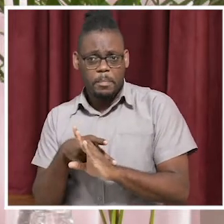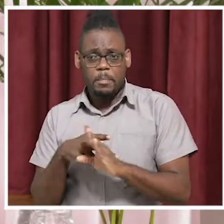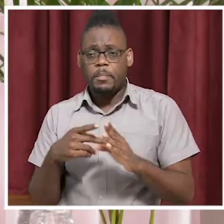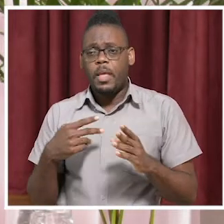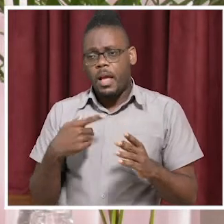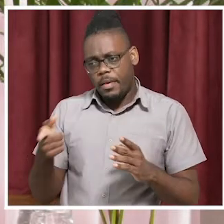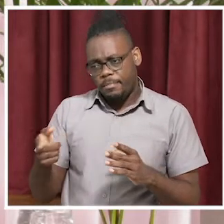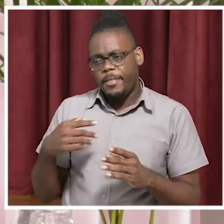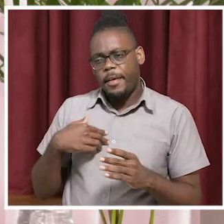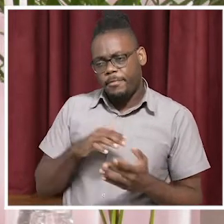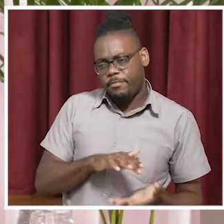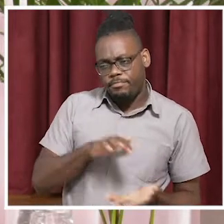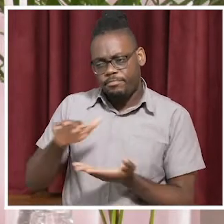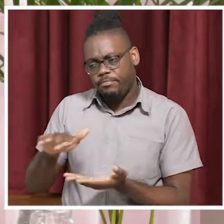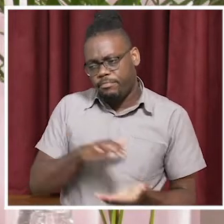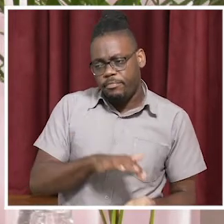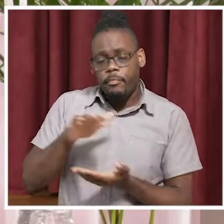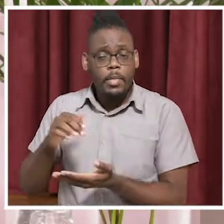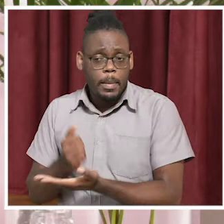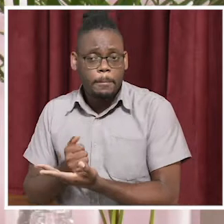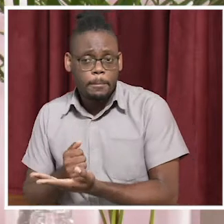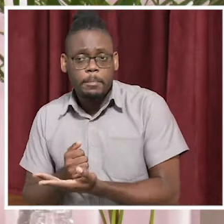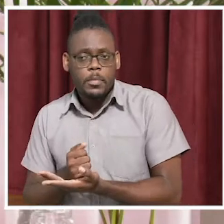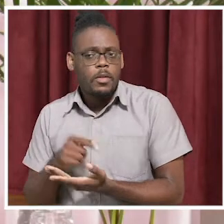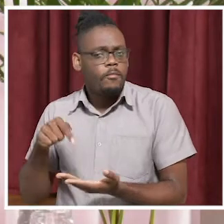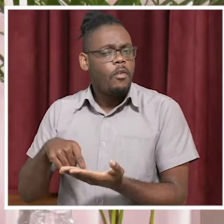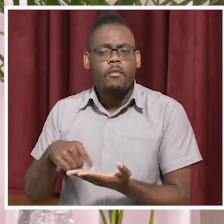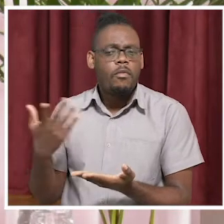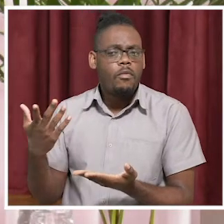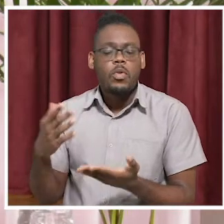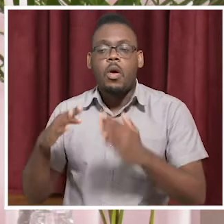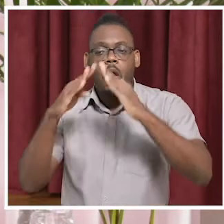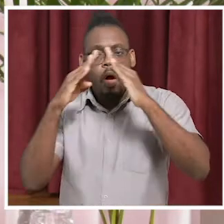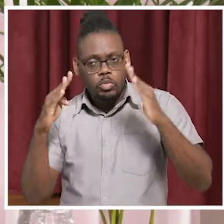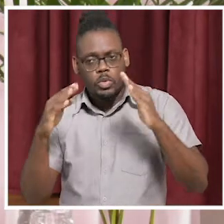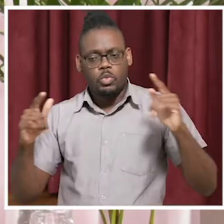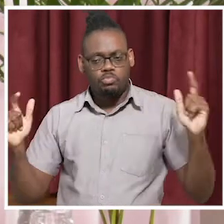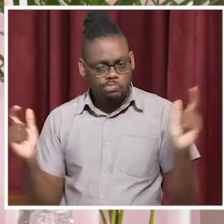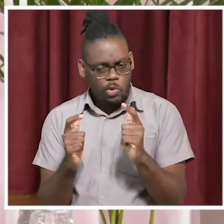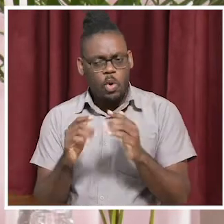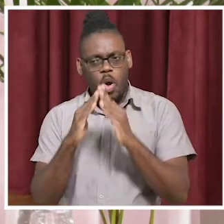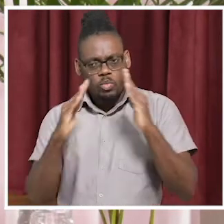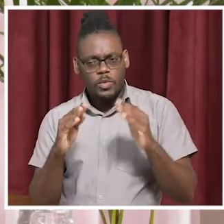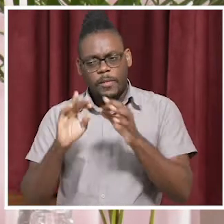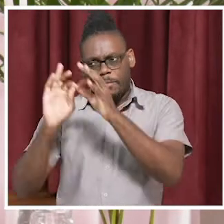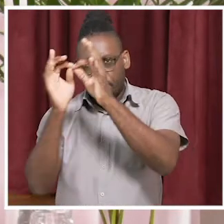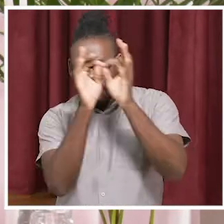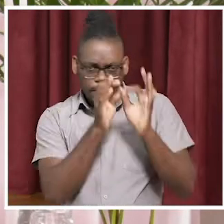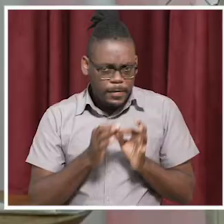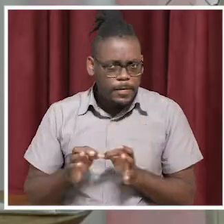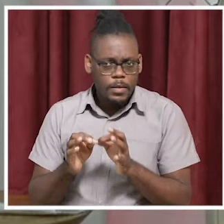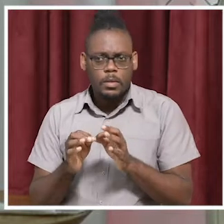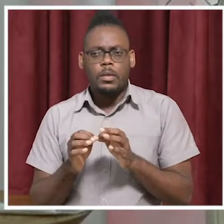These grants are for minor house repairs, electrical work, or plumbing. Right. So the chances of being able